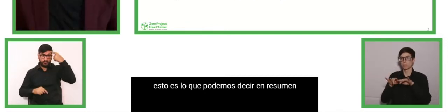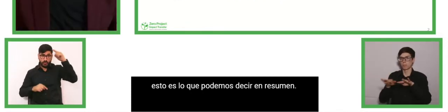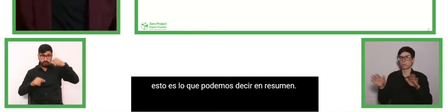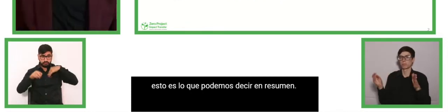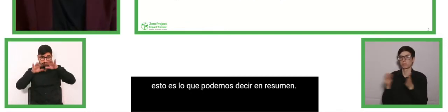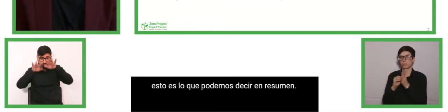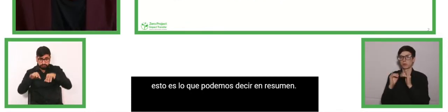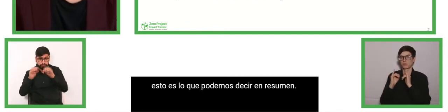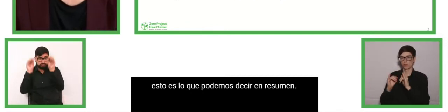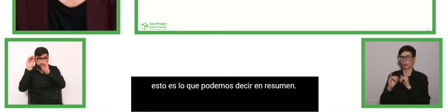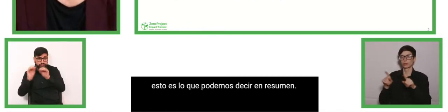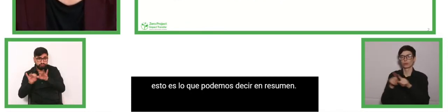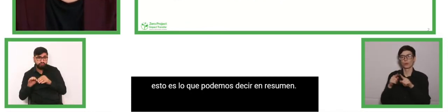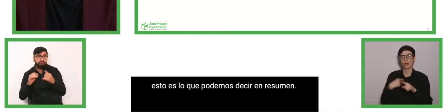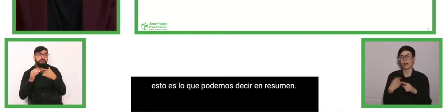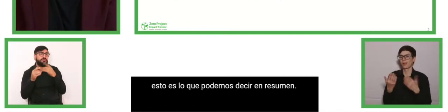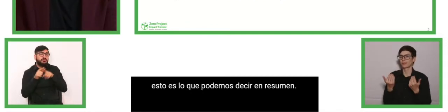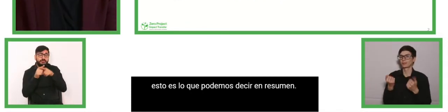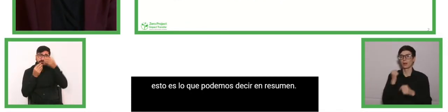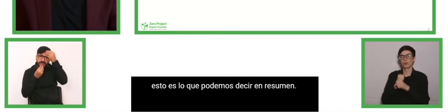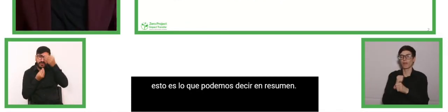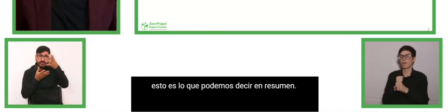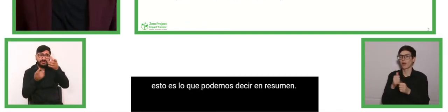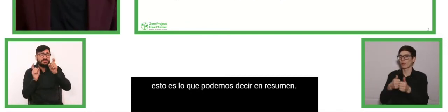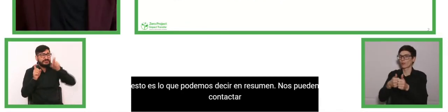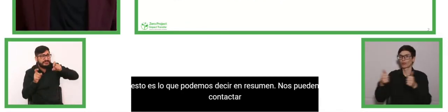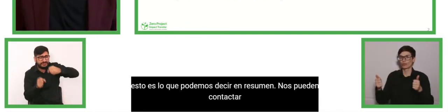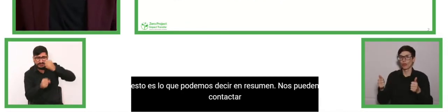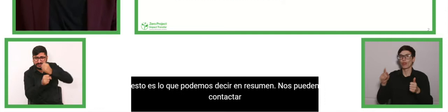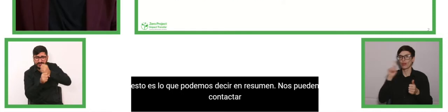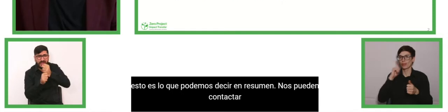Project participants and the amazing things that you are all doing.